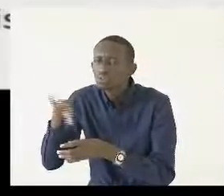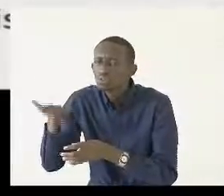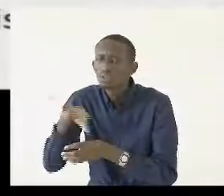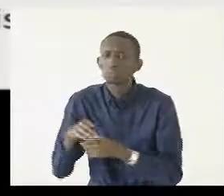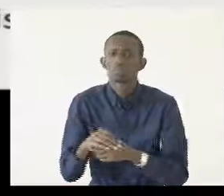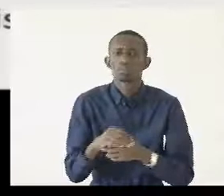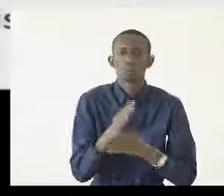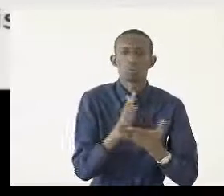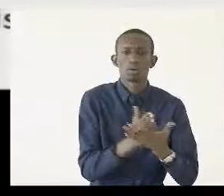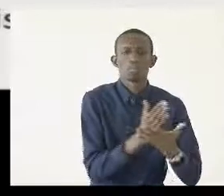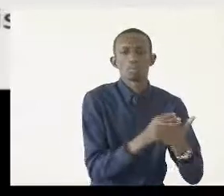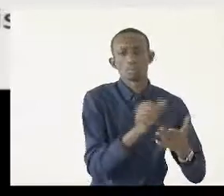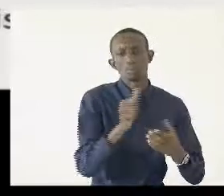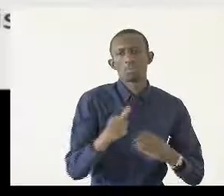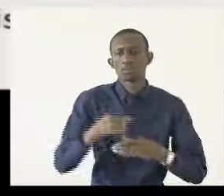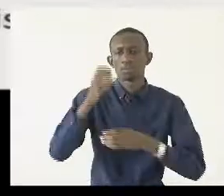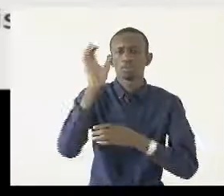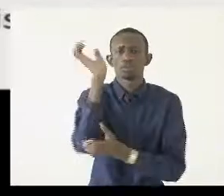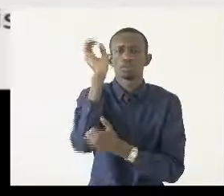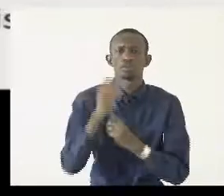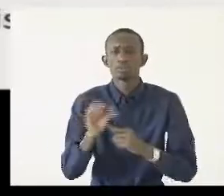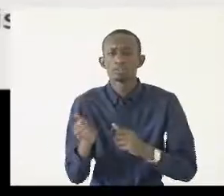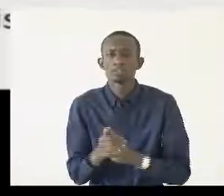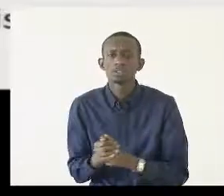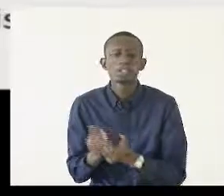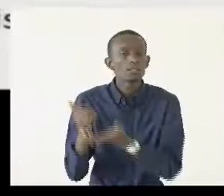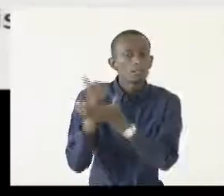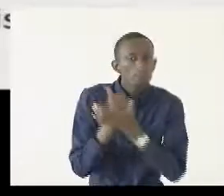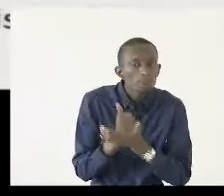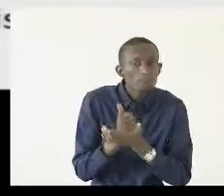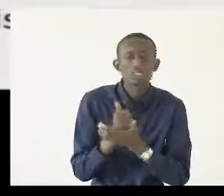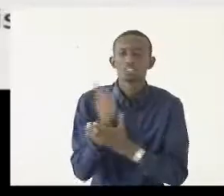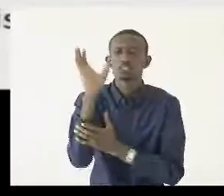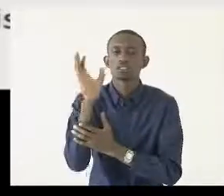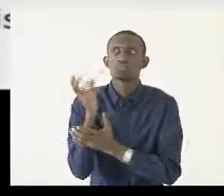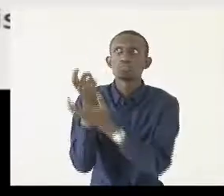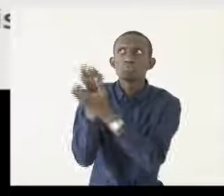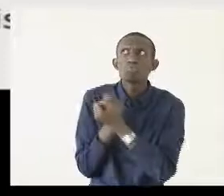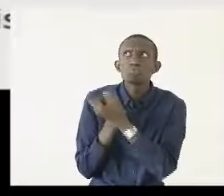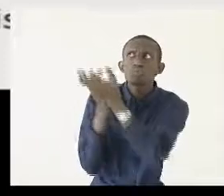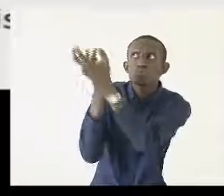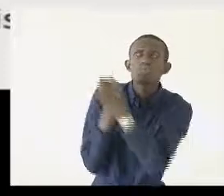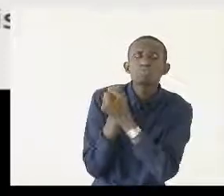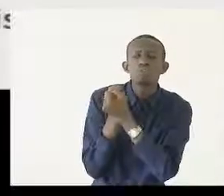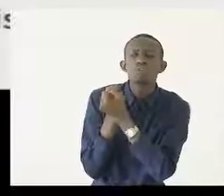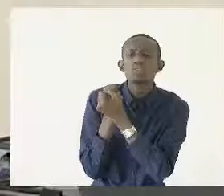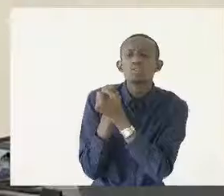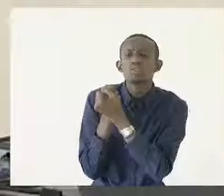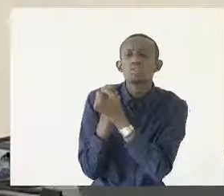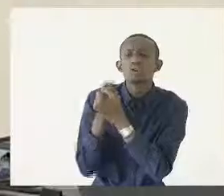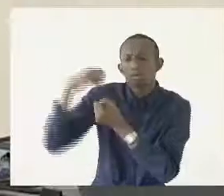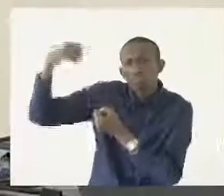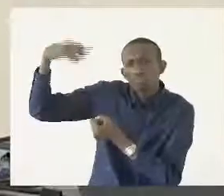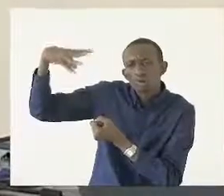buds, leaves, so that they can get enough sunlight for photosynthesis. That means leaves are attached